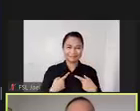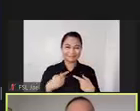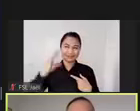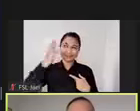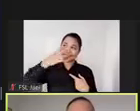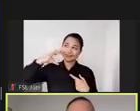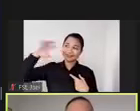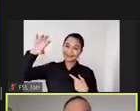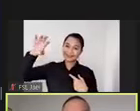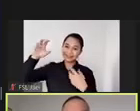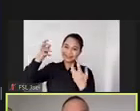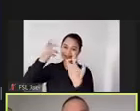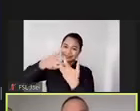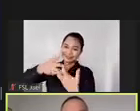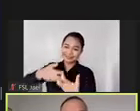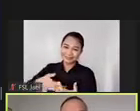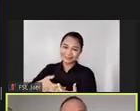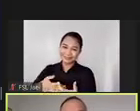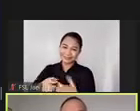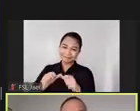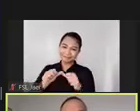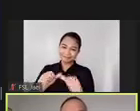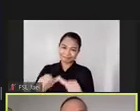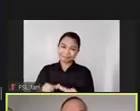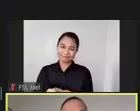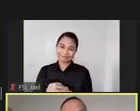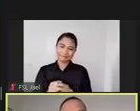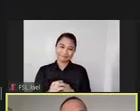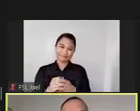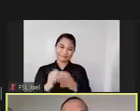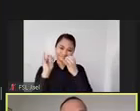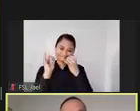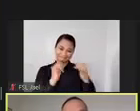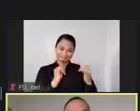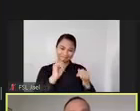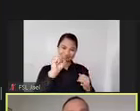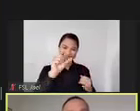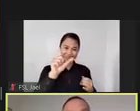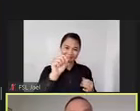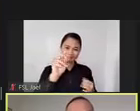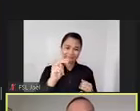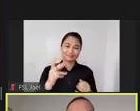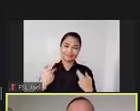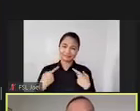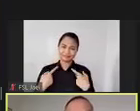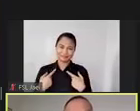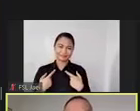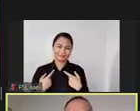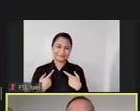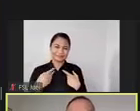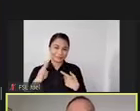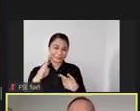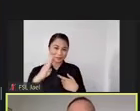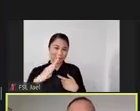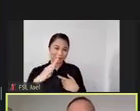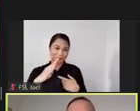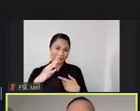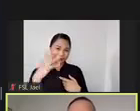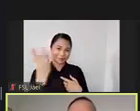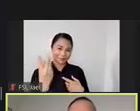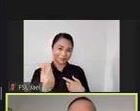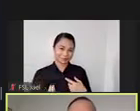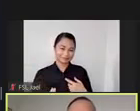now able to use electricity 24 hours a day and are able to use other appliances. In contrast, when they were dependent on